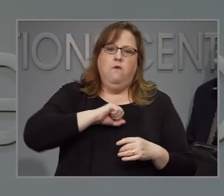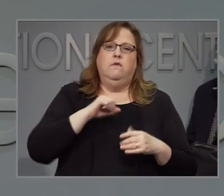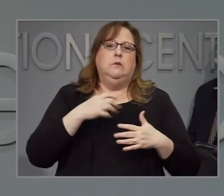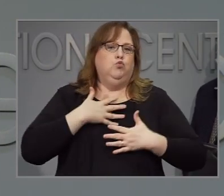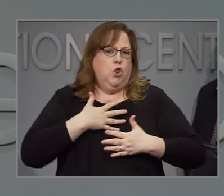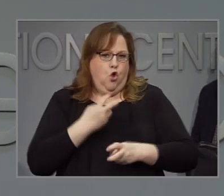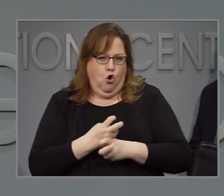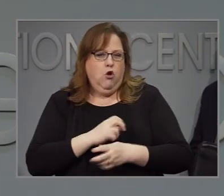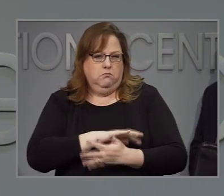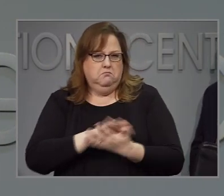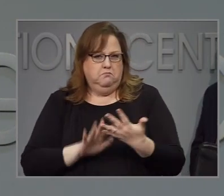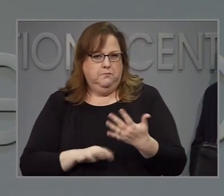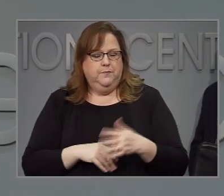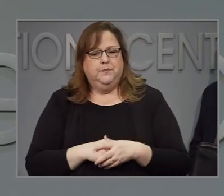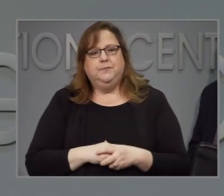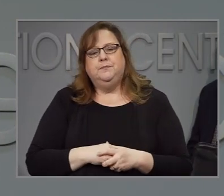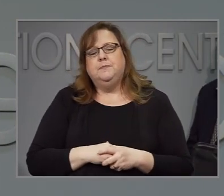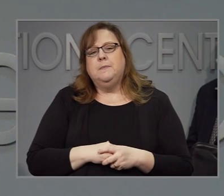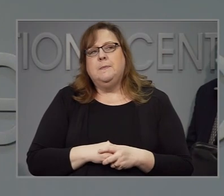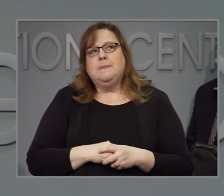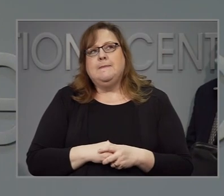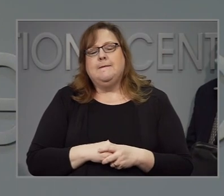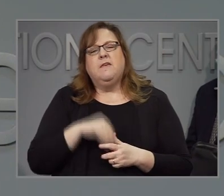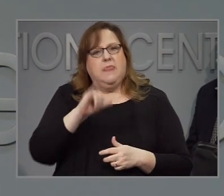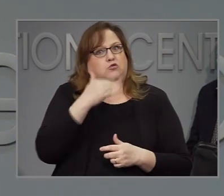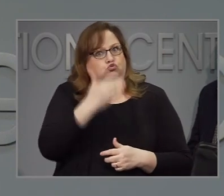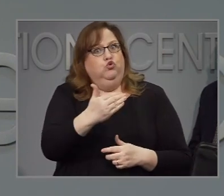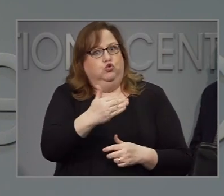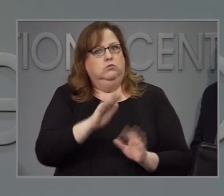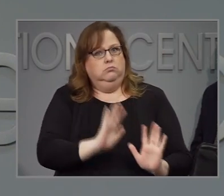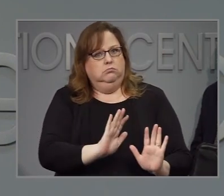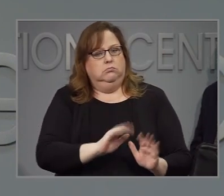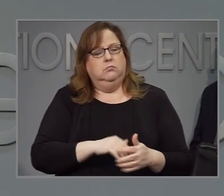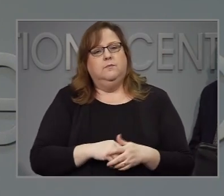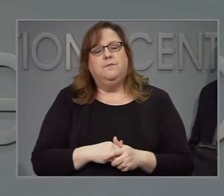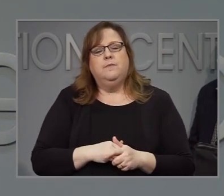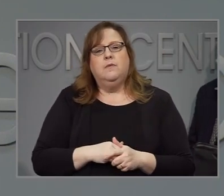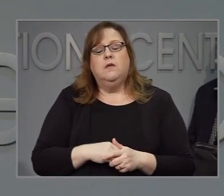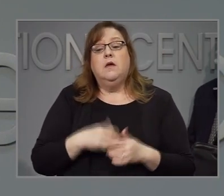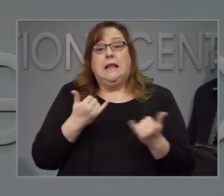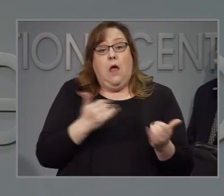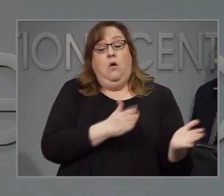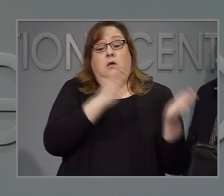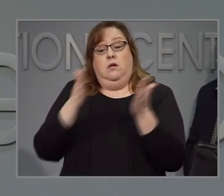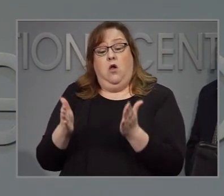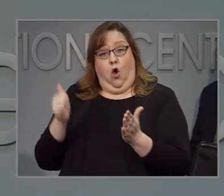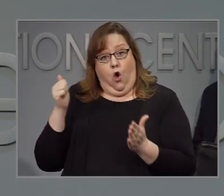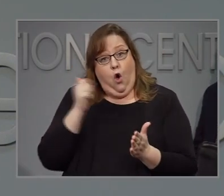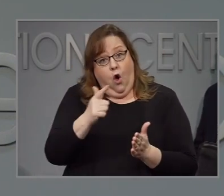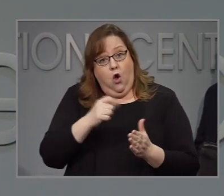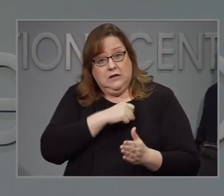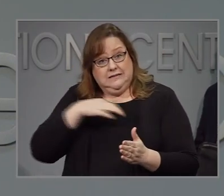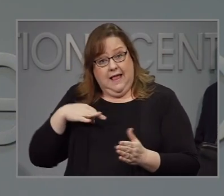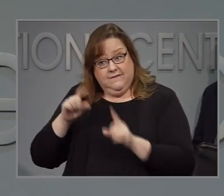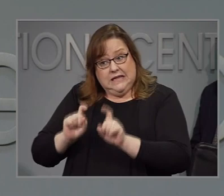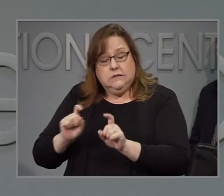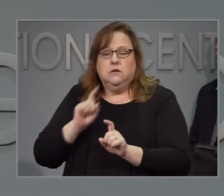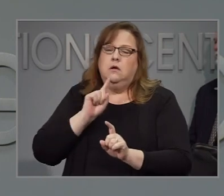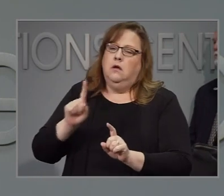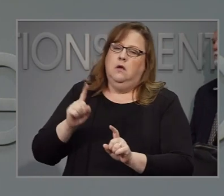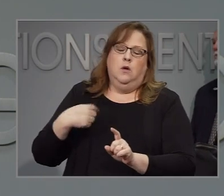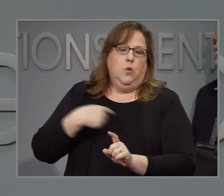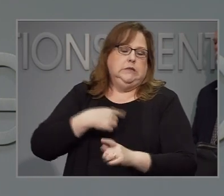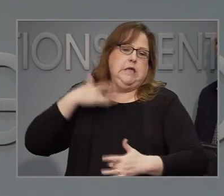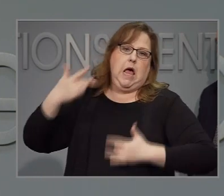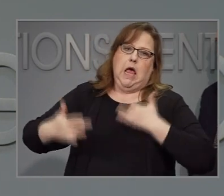We're really excited about the opportunity for our staff to be tested. That is something that is on